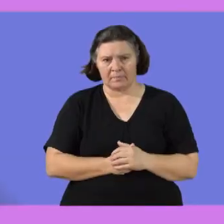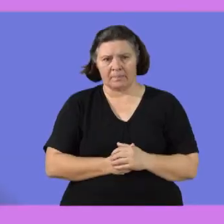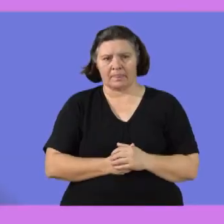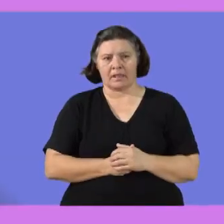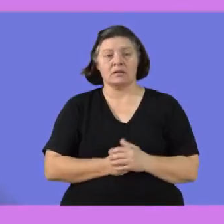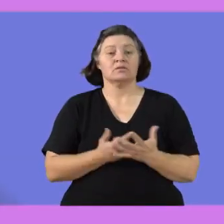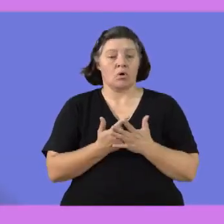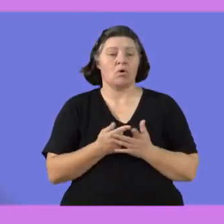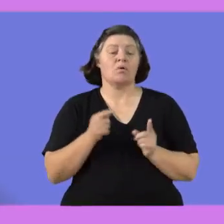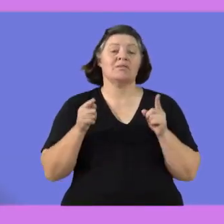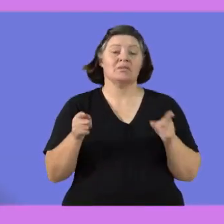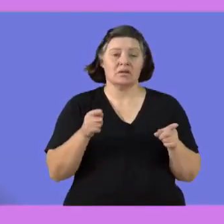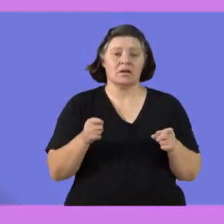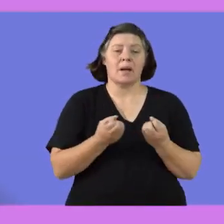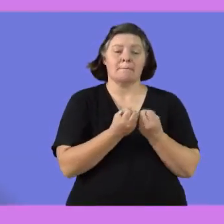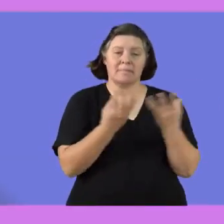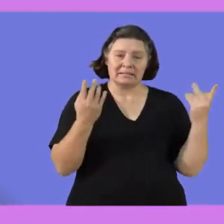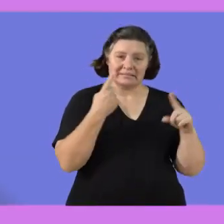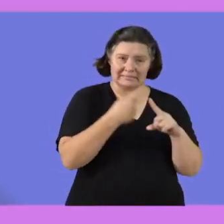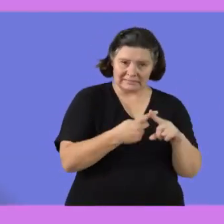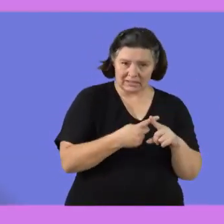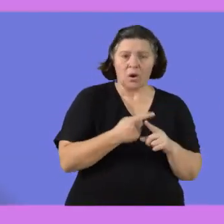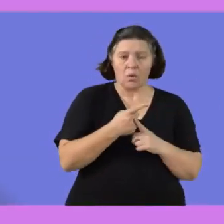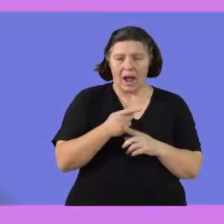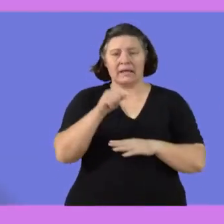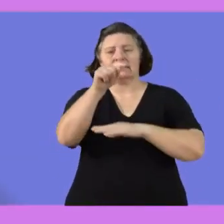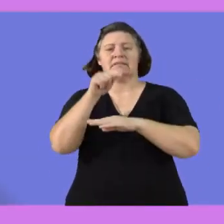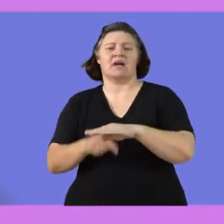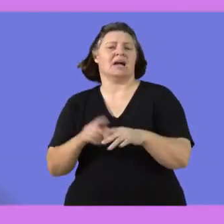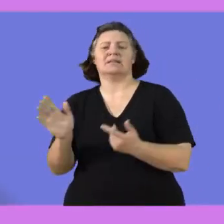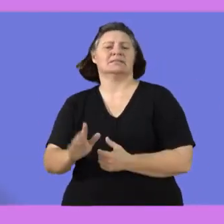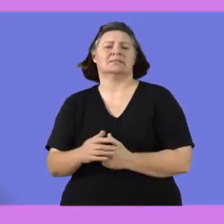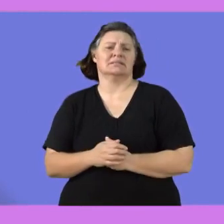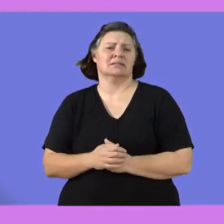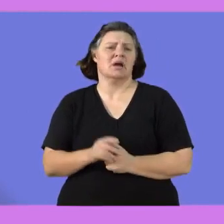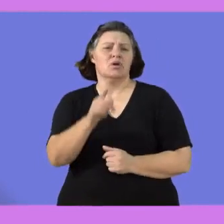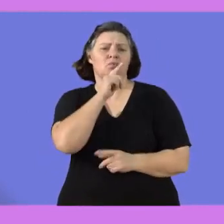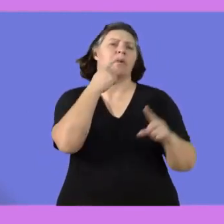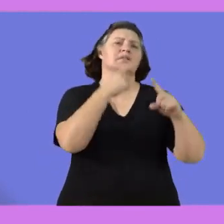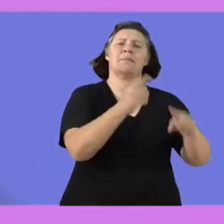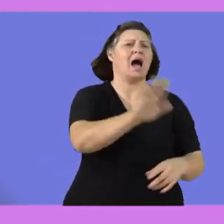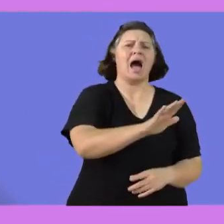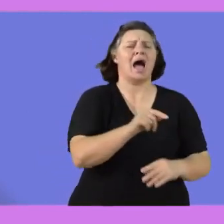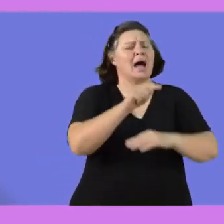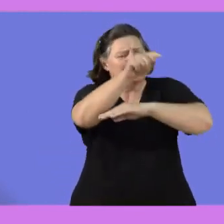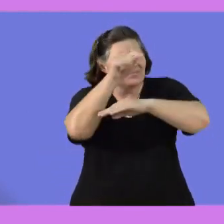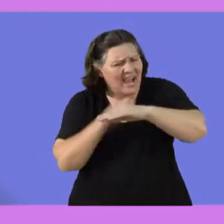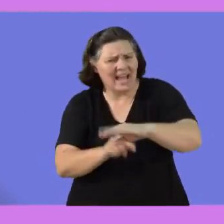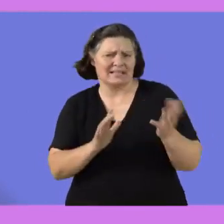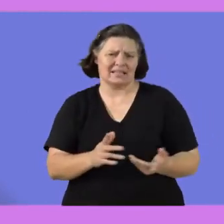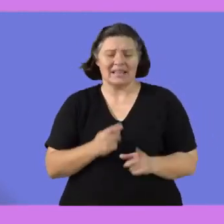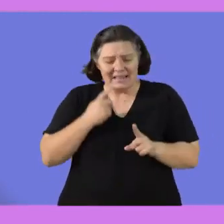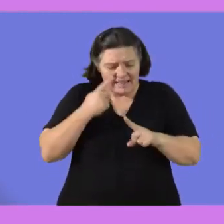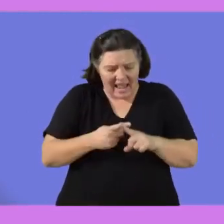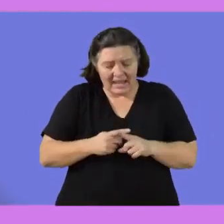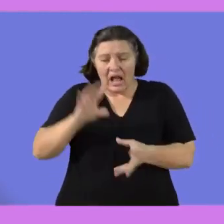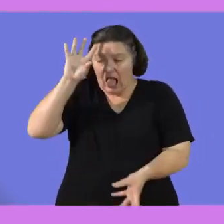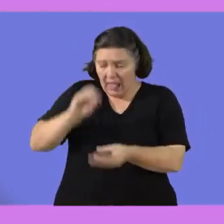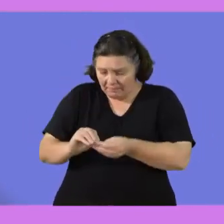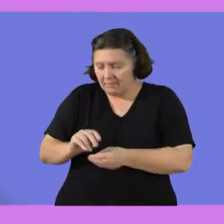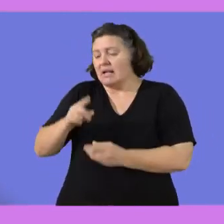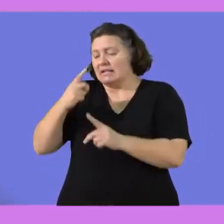And again, multiplying instead of dividing when calculating the missing fraction, and vice versa. Just make sure that you